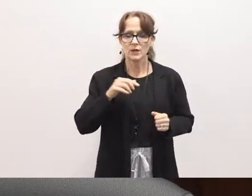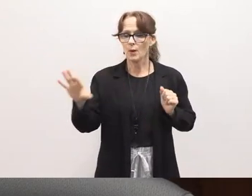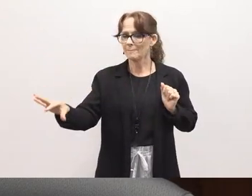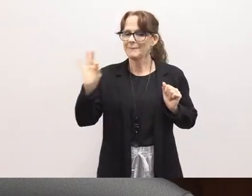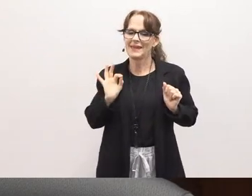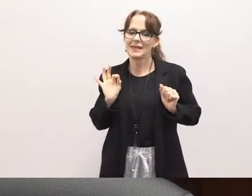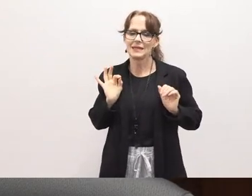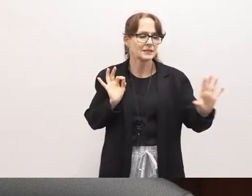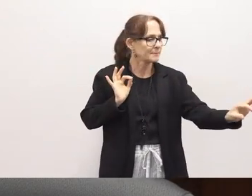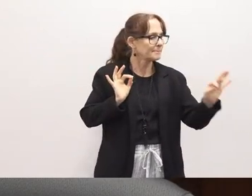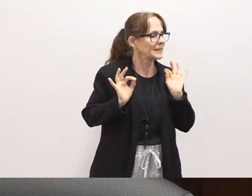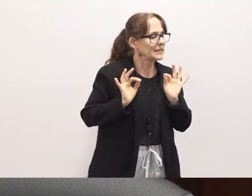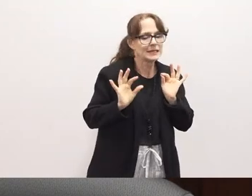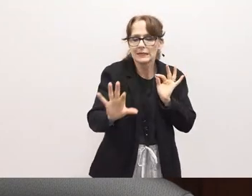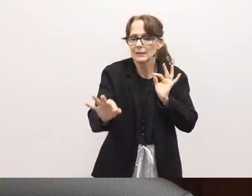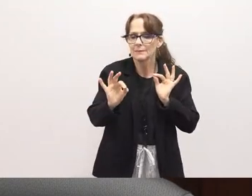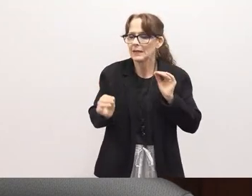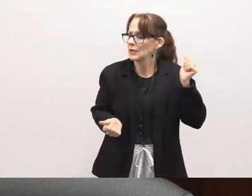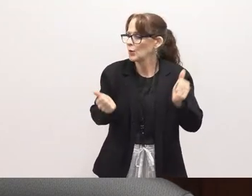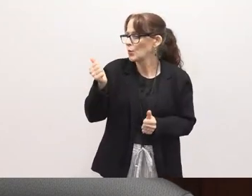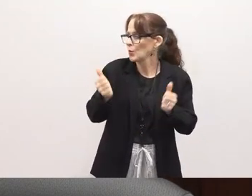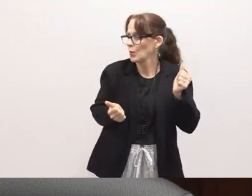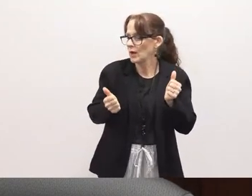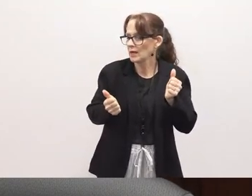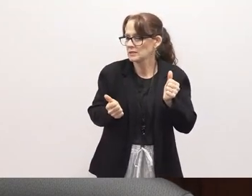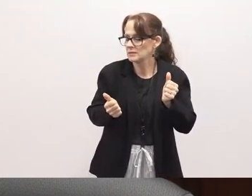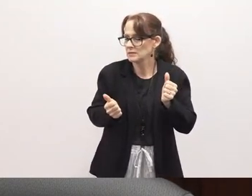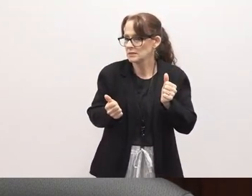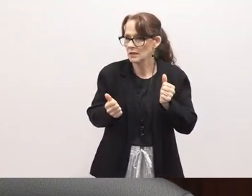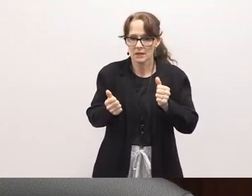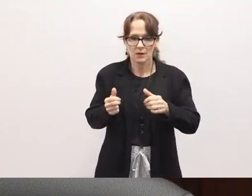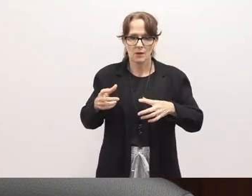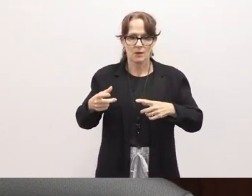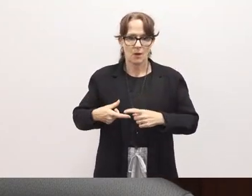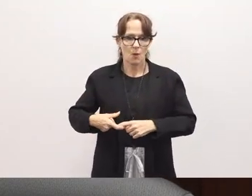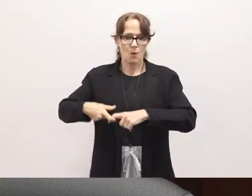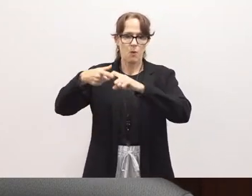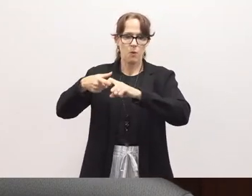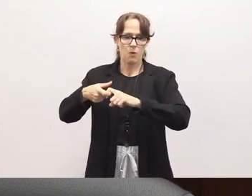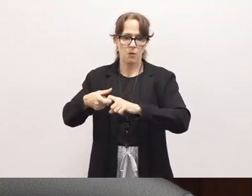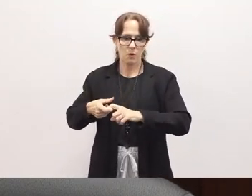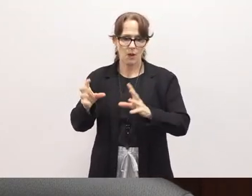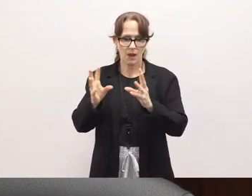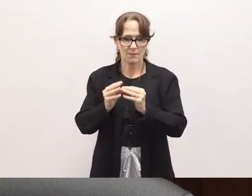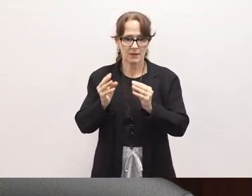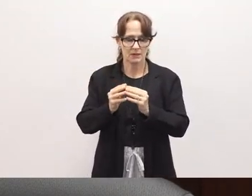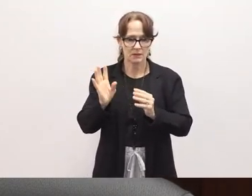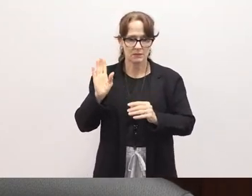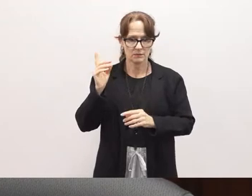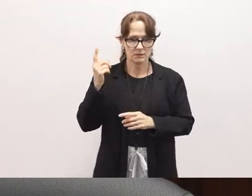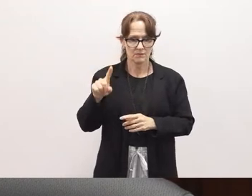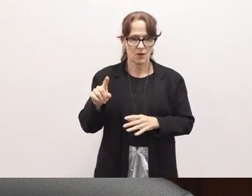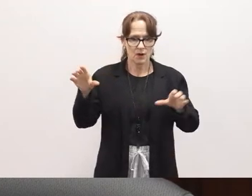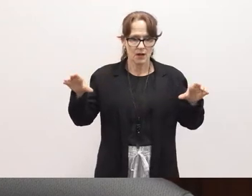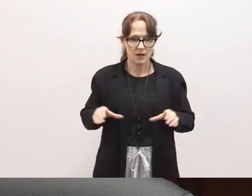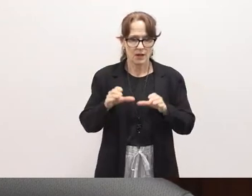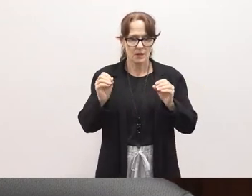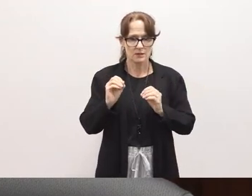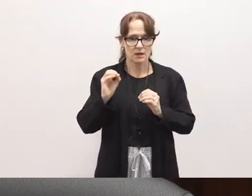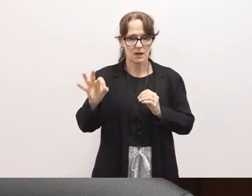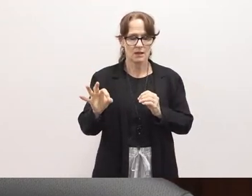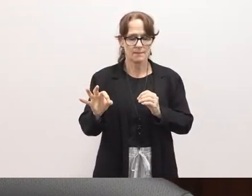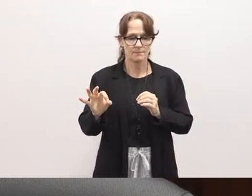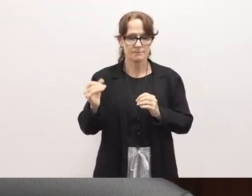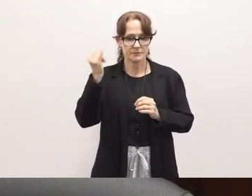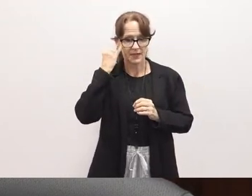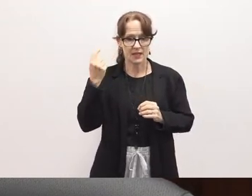choose which items we're going to hold up agenda items for and meetings for and actions of, that